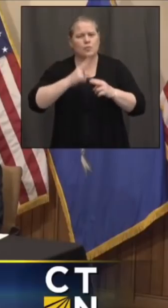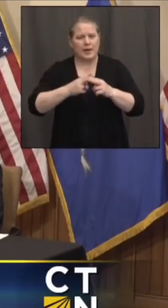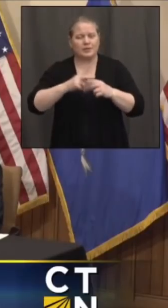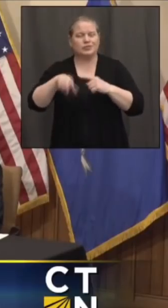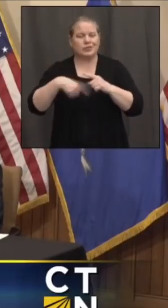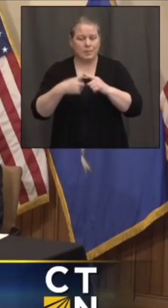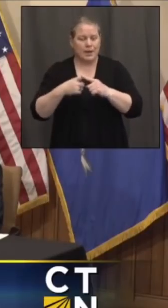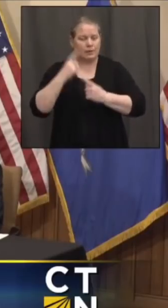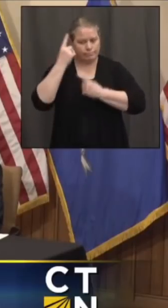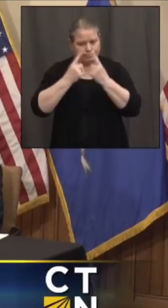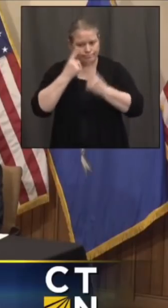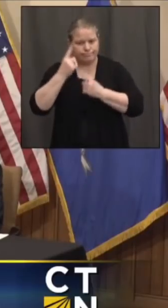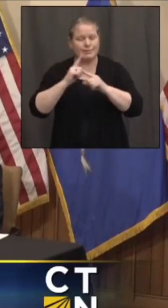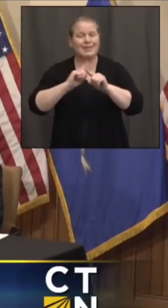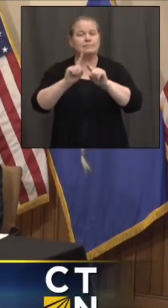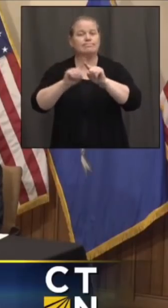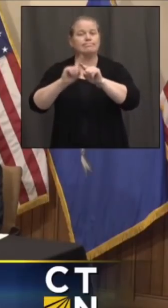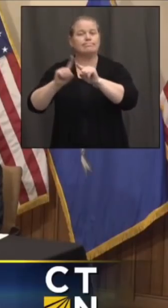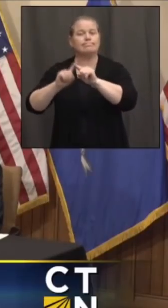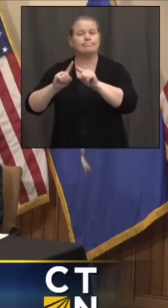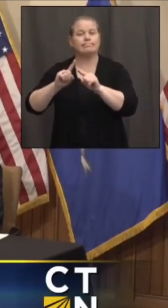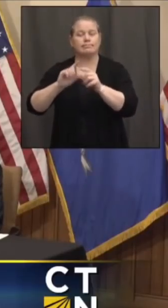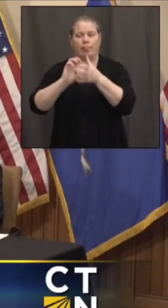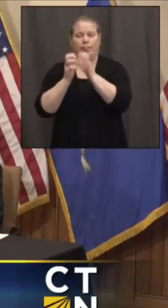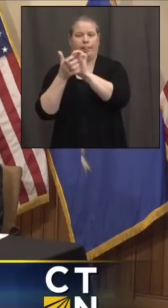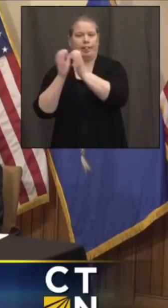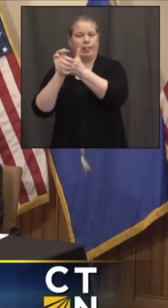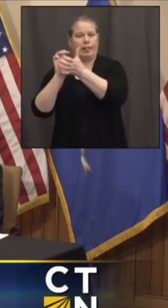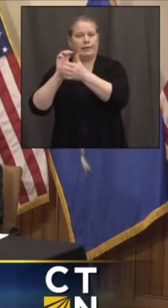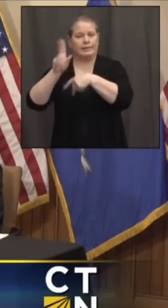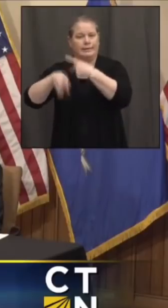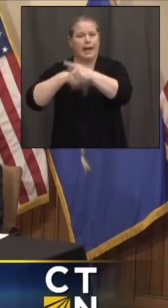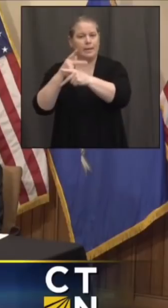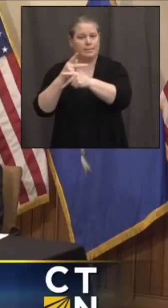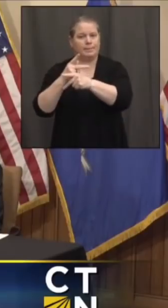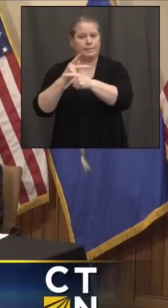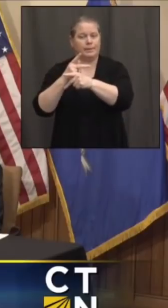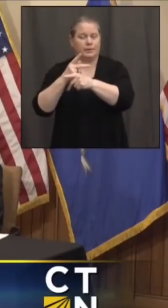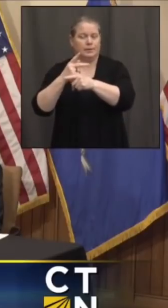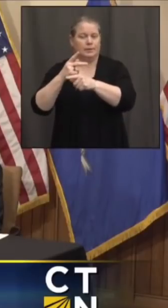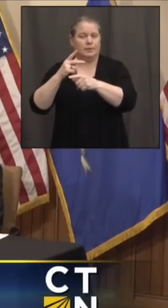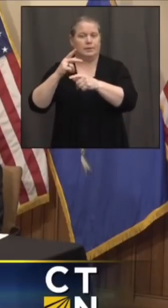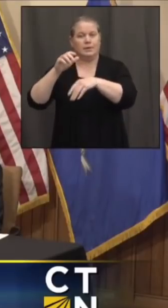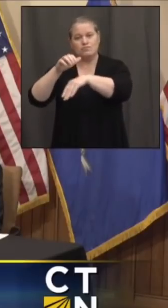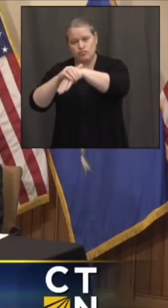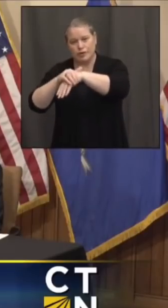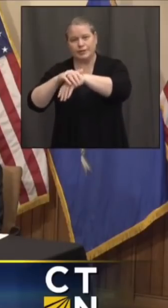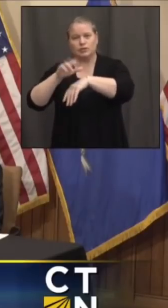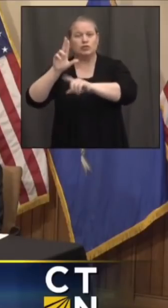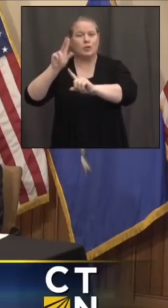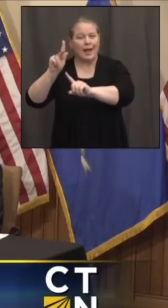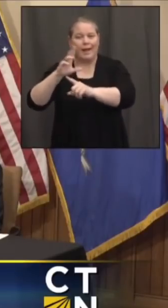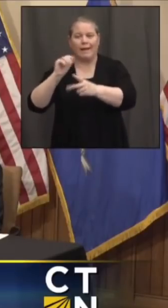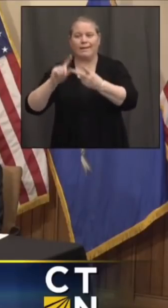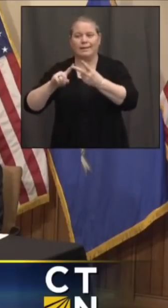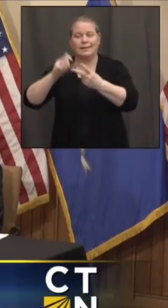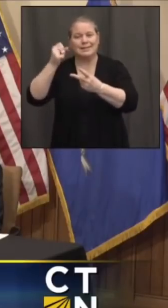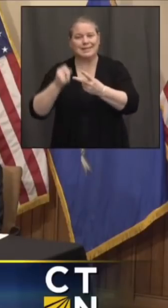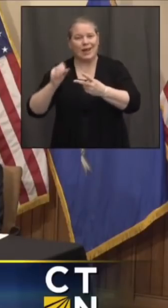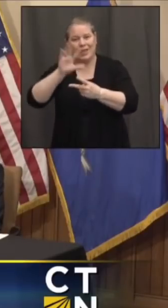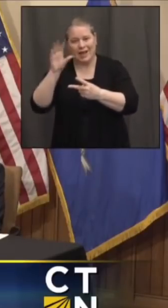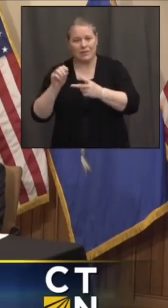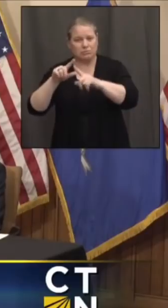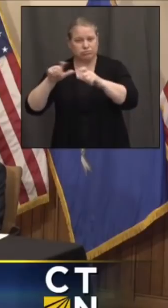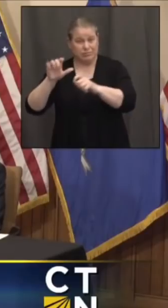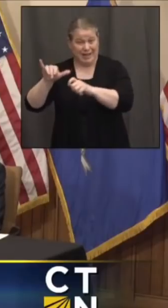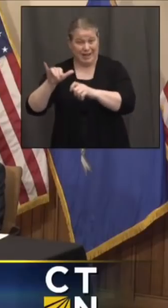figure out what to do moving forward. But at the same time, you've sort of talked about sort of beginning to loosen some restrictions in terms of restaurants,